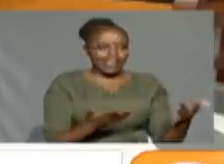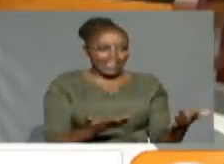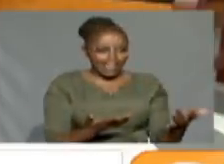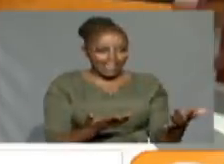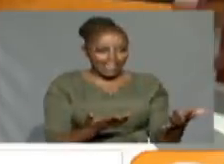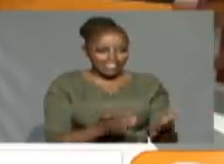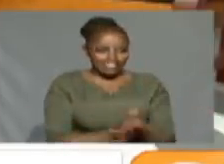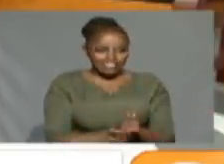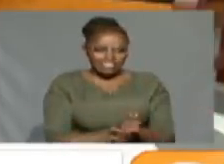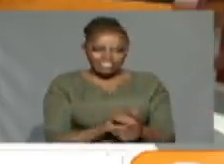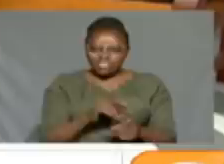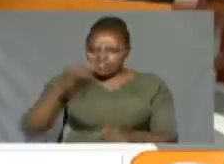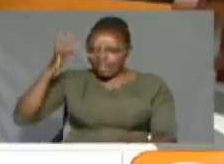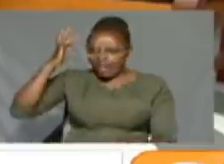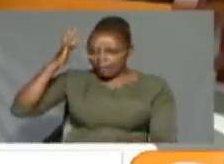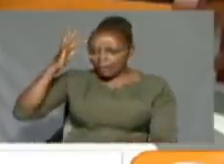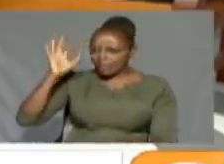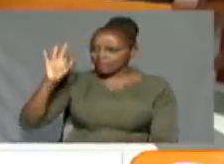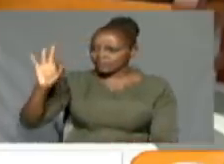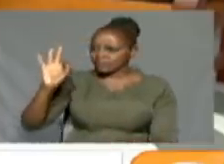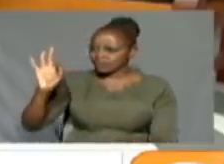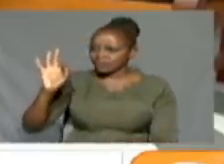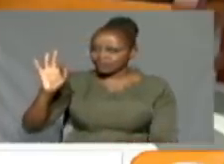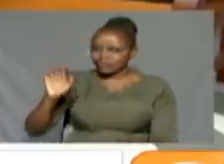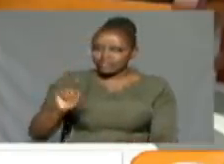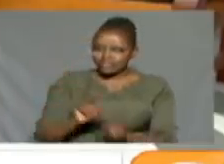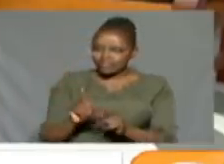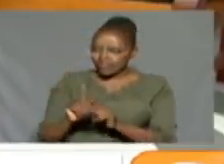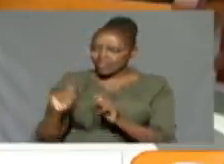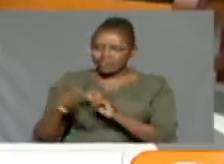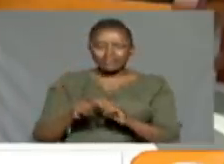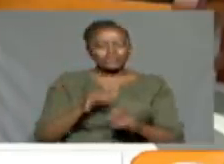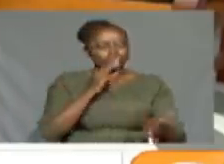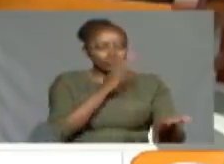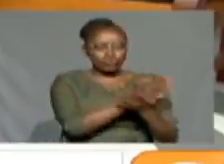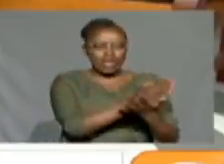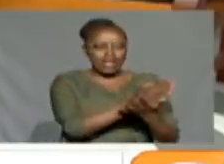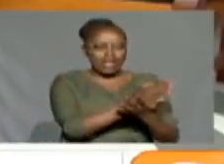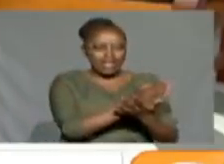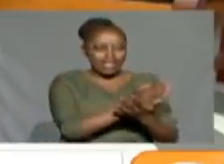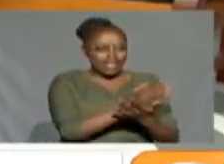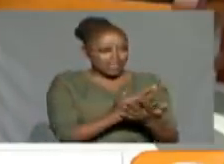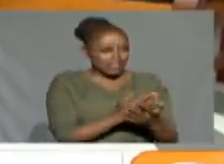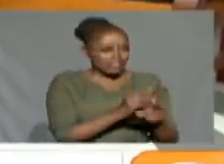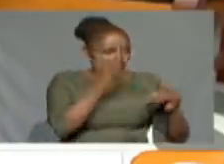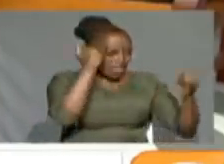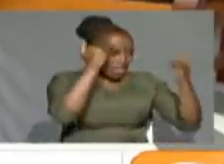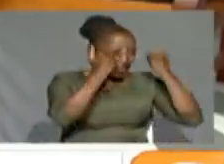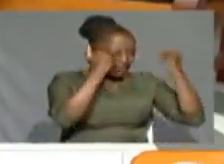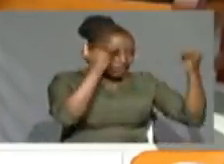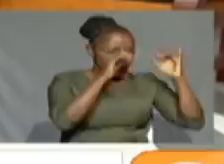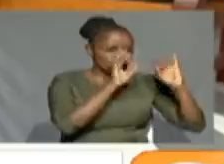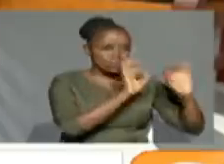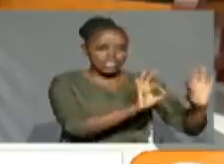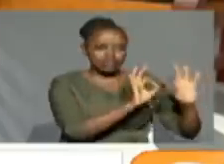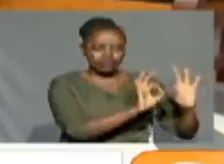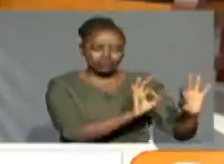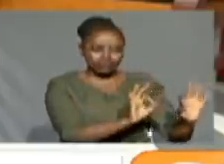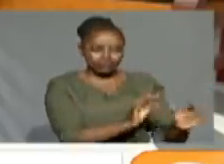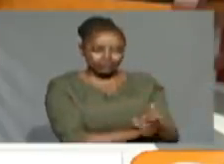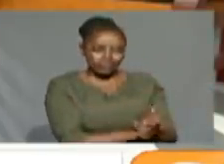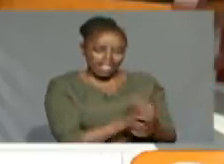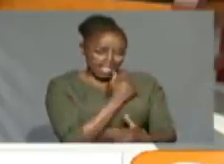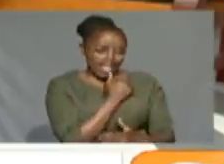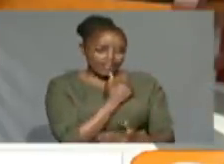And they are very smart, yeah, these kids, Dr. Ari. Absolutely. And switched on. Absolutely. Yeah. And their space is innovation. There is